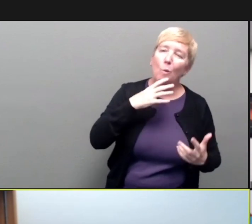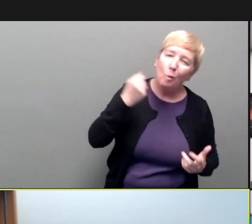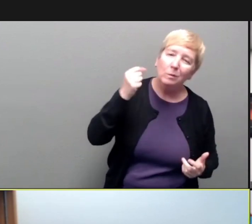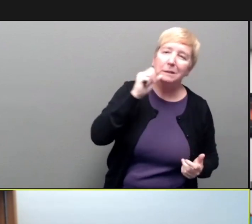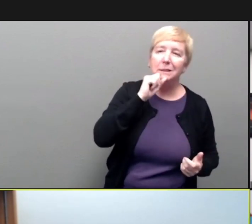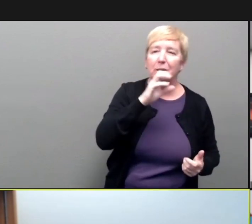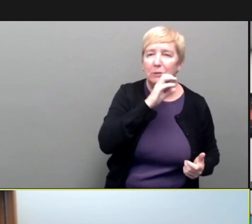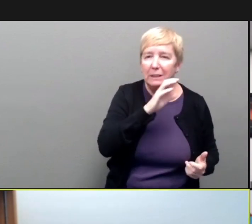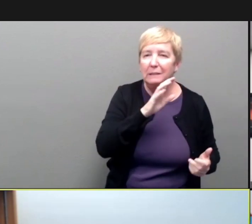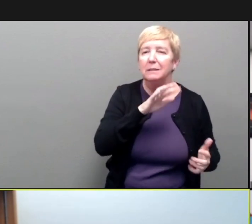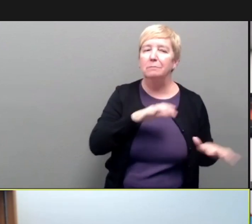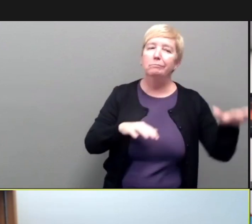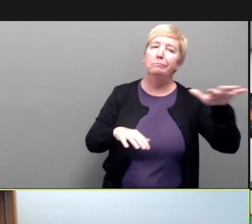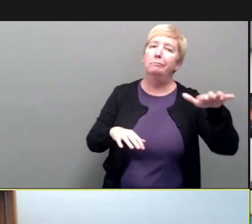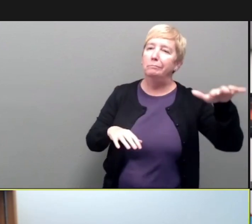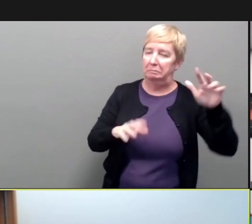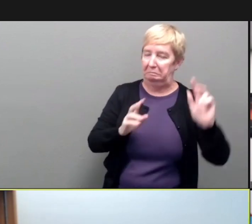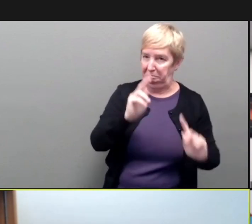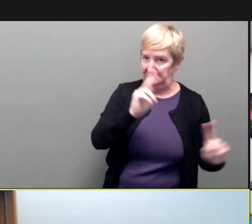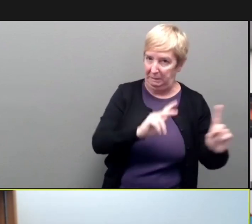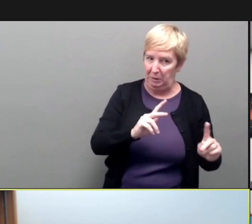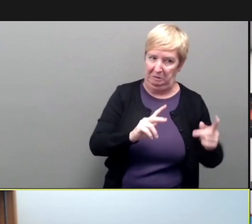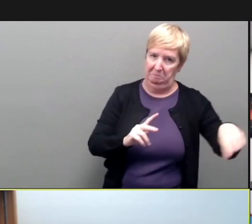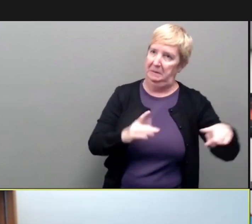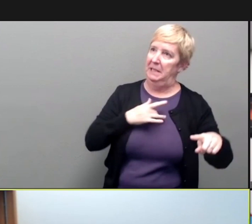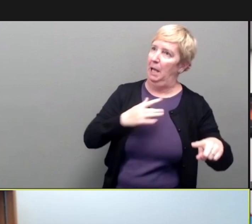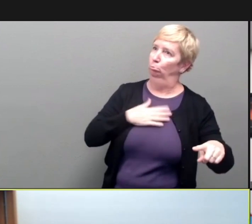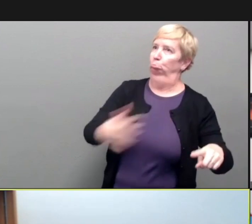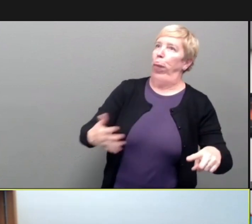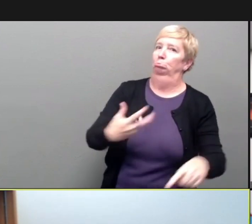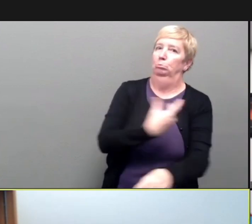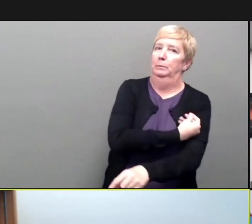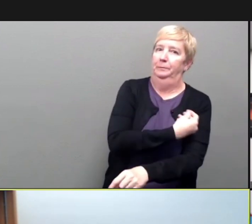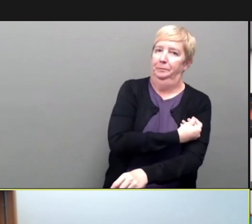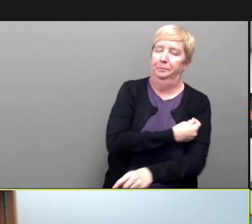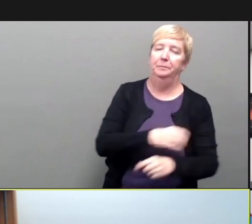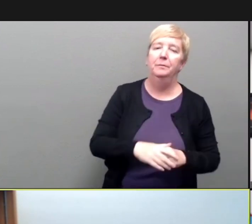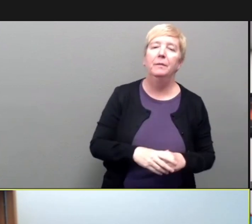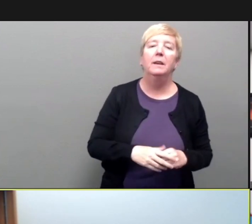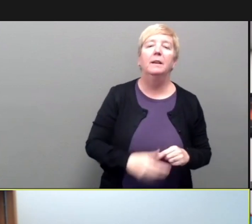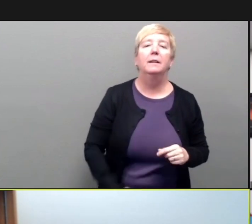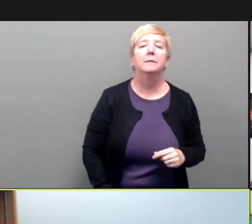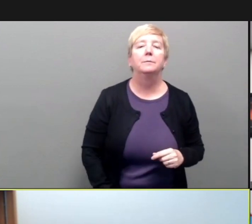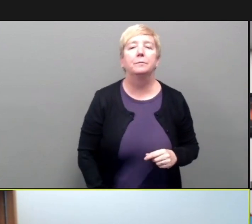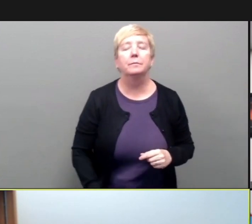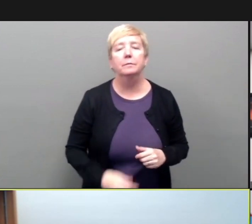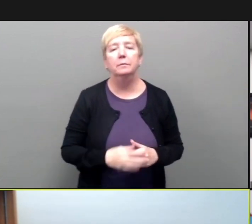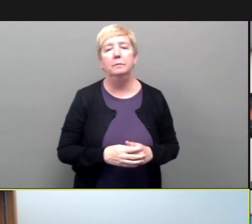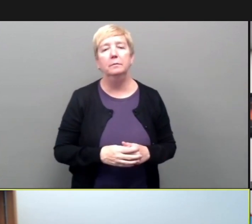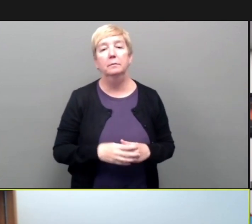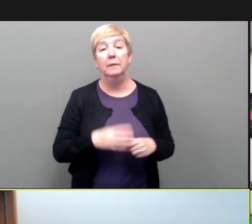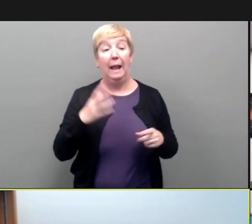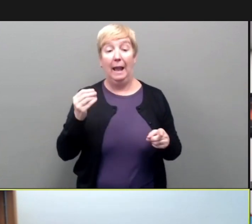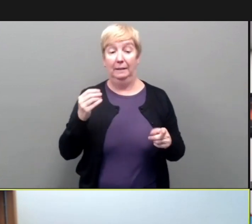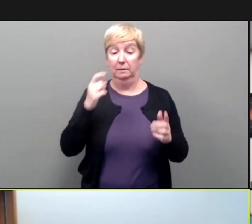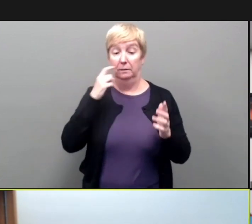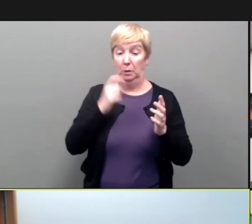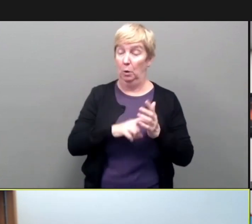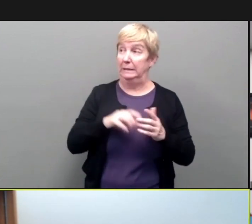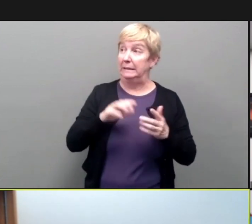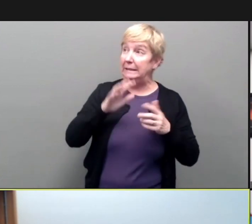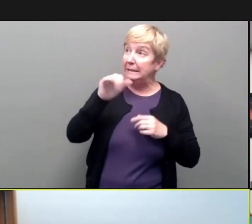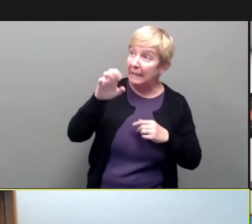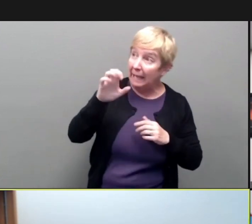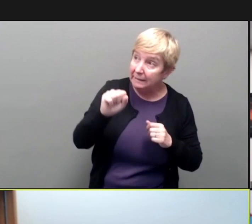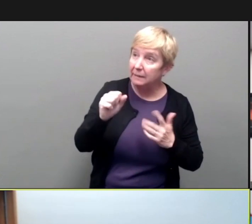folks who traditionally are in nursing homes. And there has been a remarkable decline in the case rates